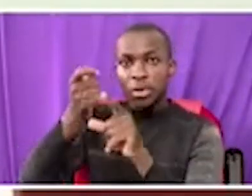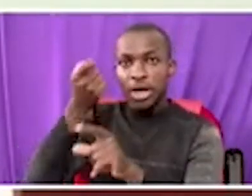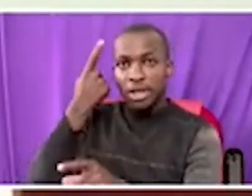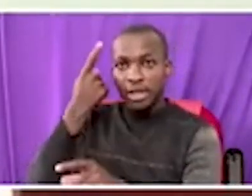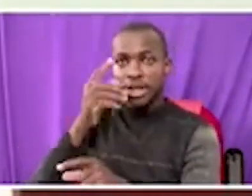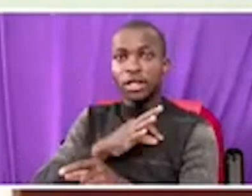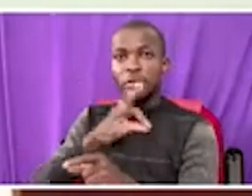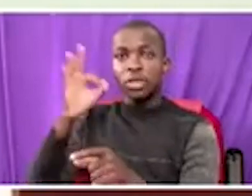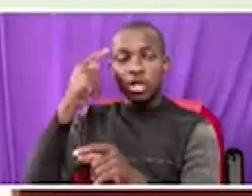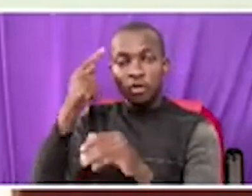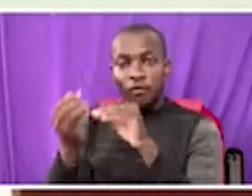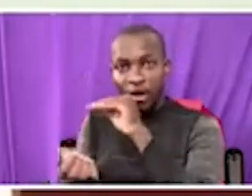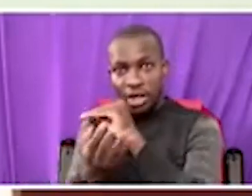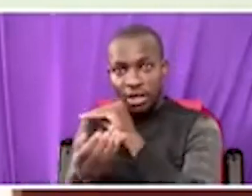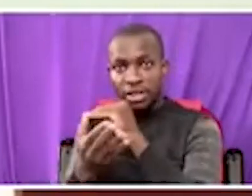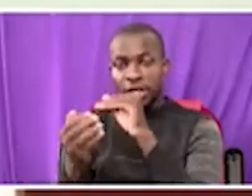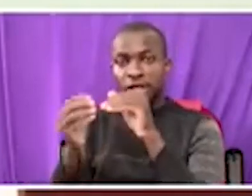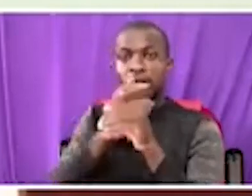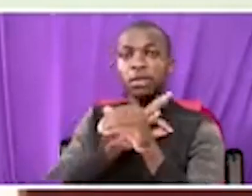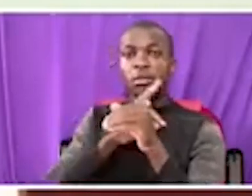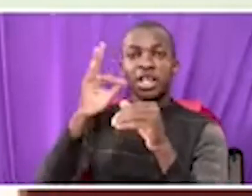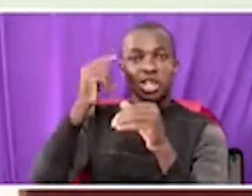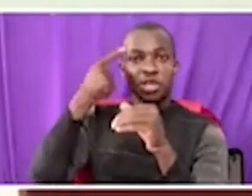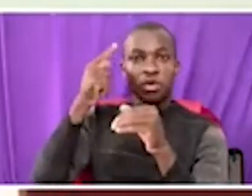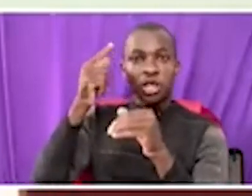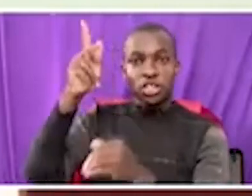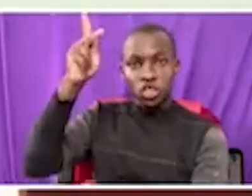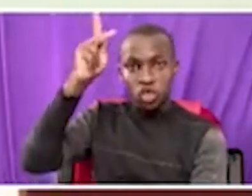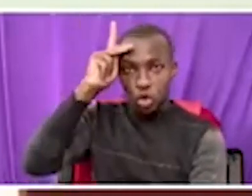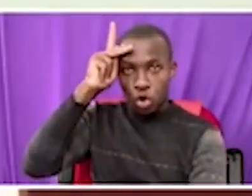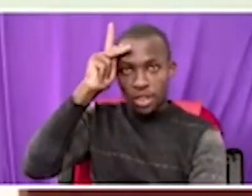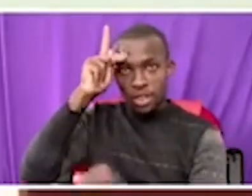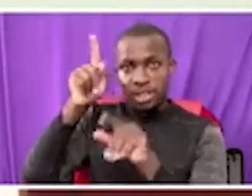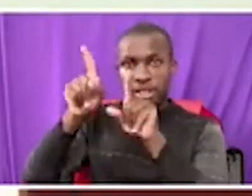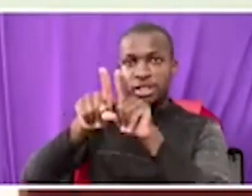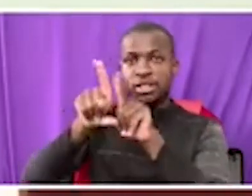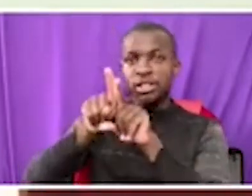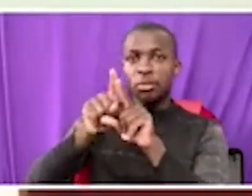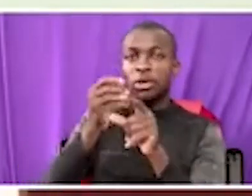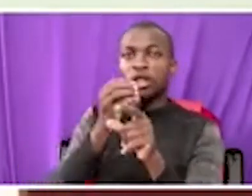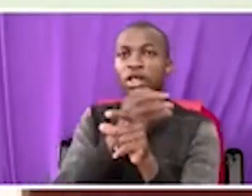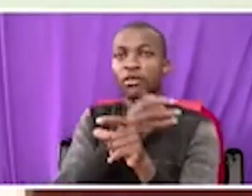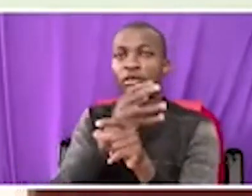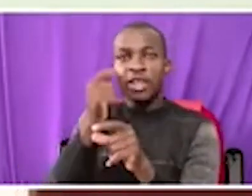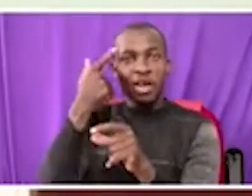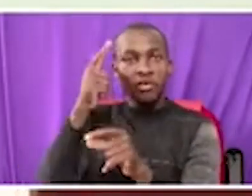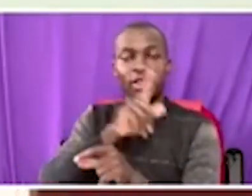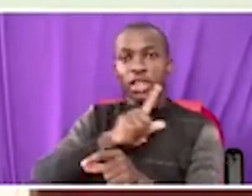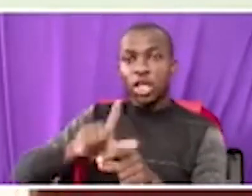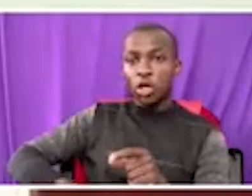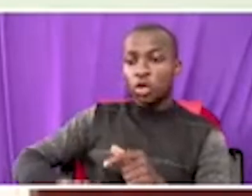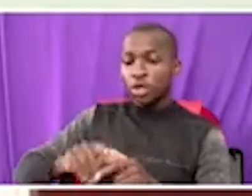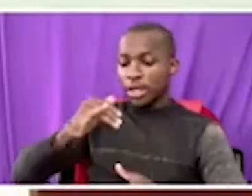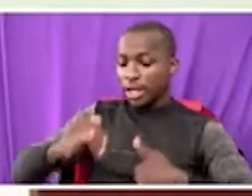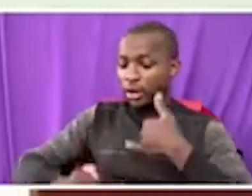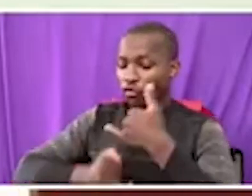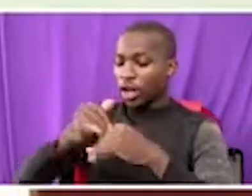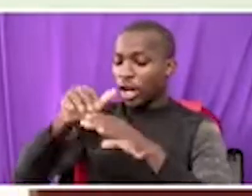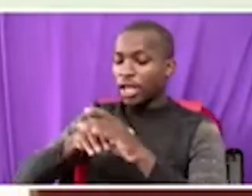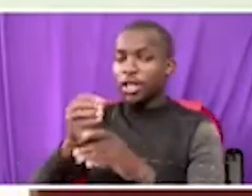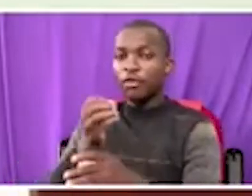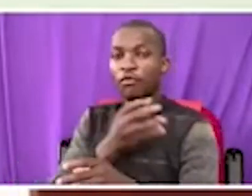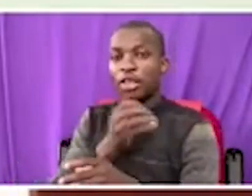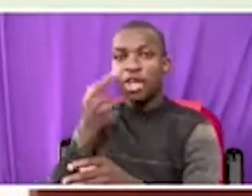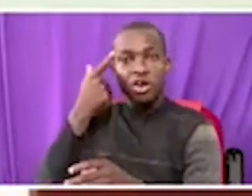of counsel and of power, the spirit of knowledge and of the fear of the Lord. And he will delight in the fear of the